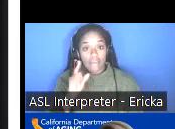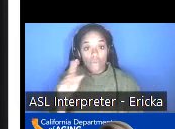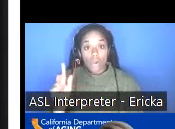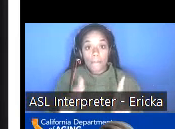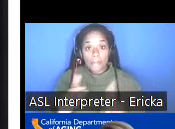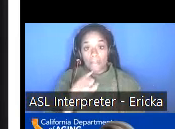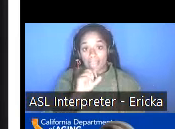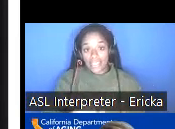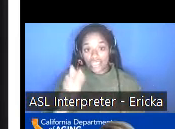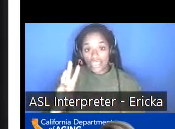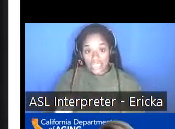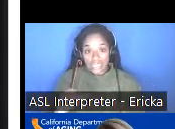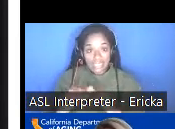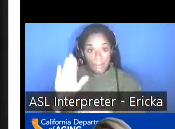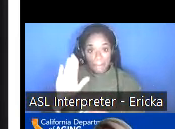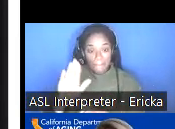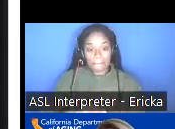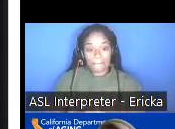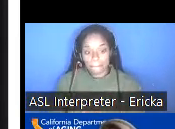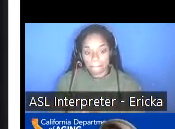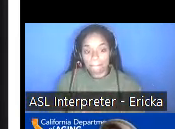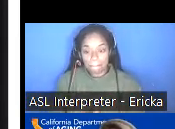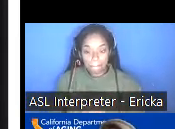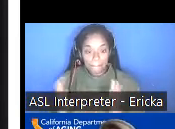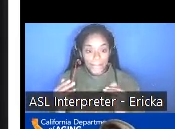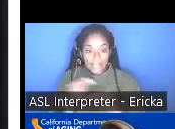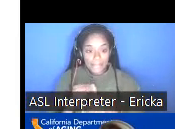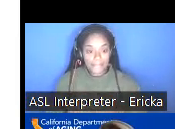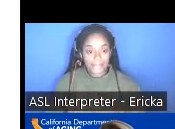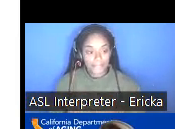aged 60 and over. Next slide.